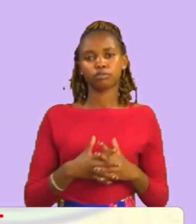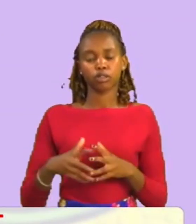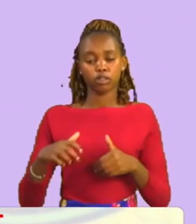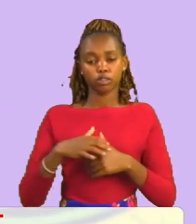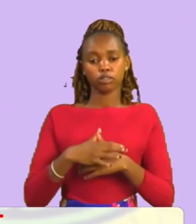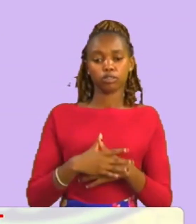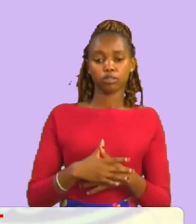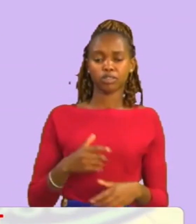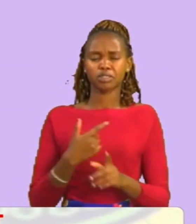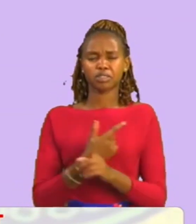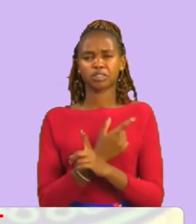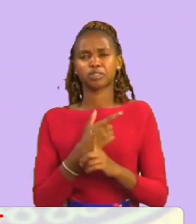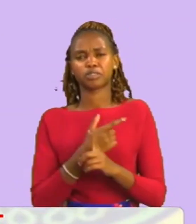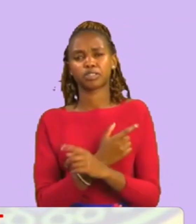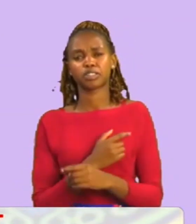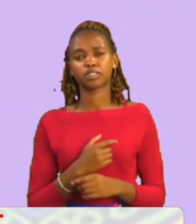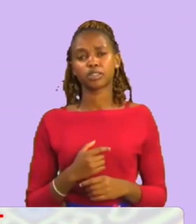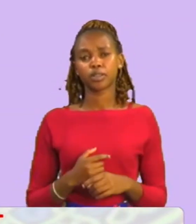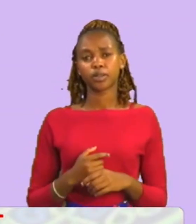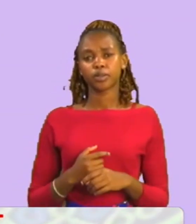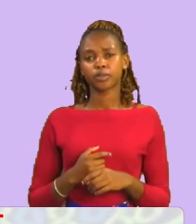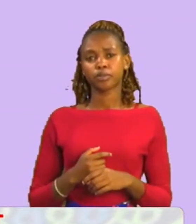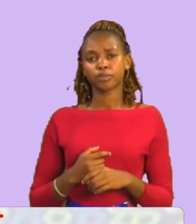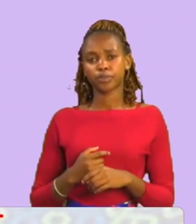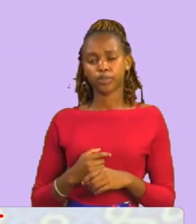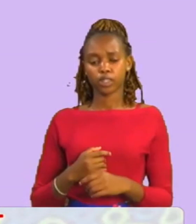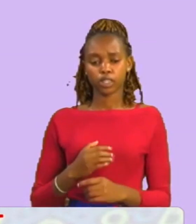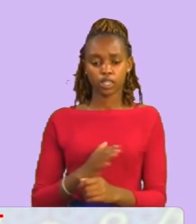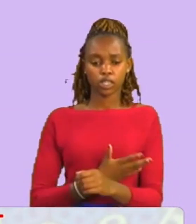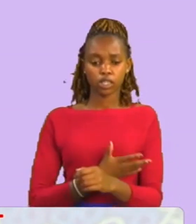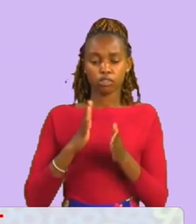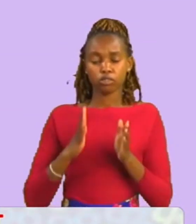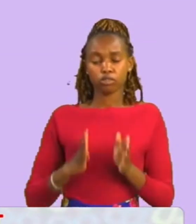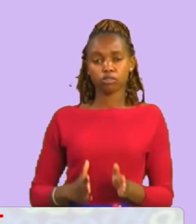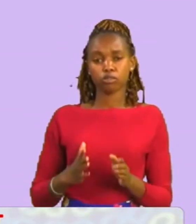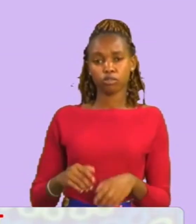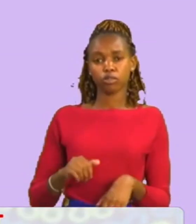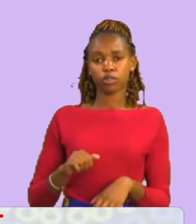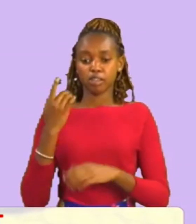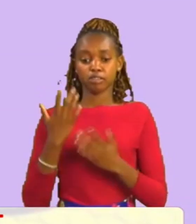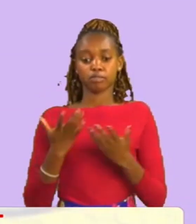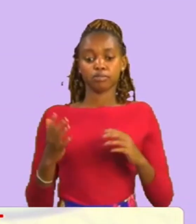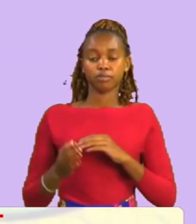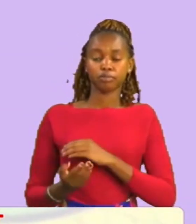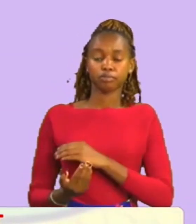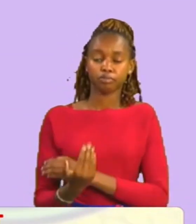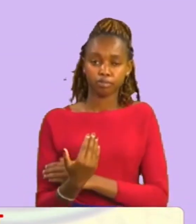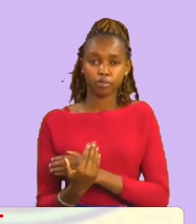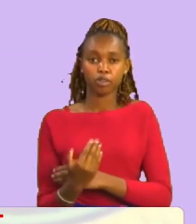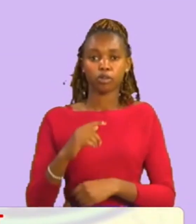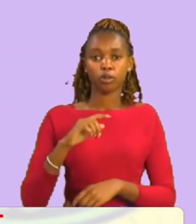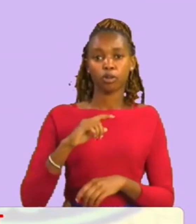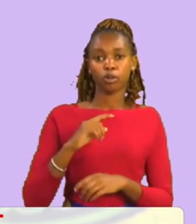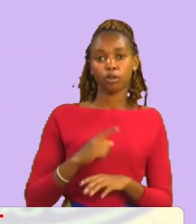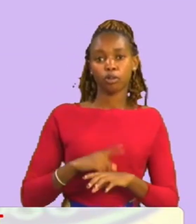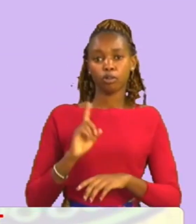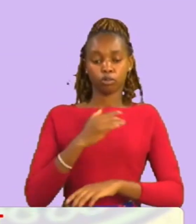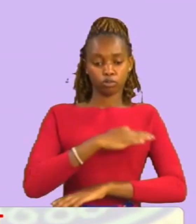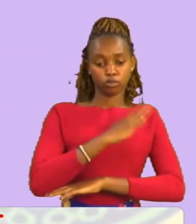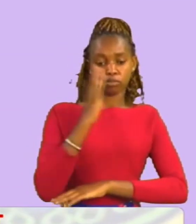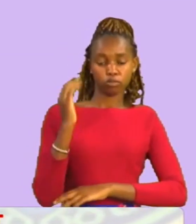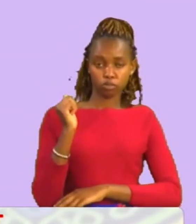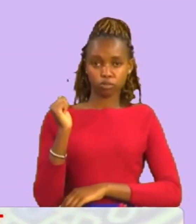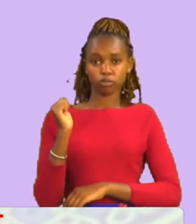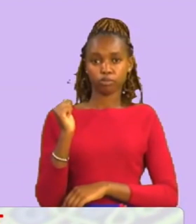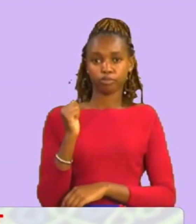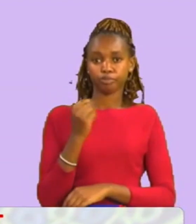and our artist today is none other than the baddest Ashensia. Wake up. You thank Saja for the you have